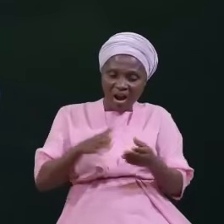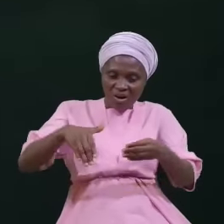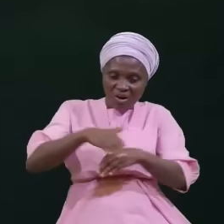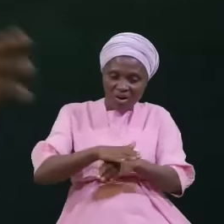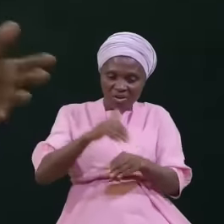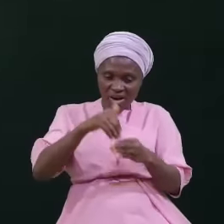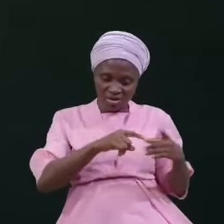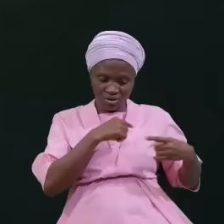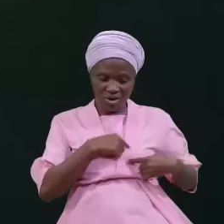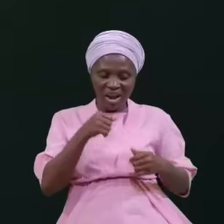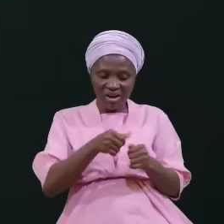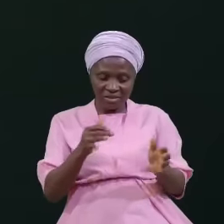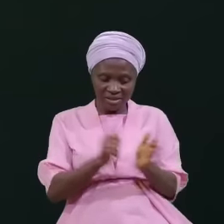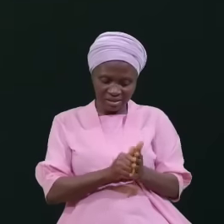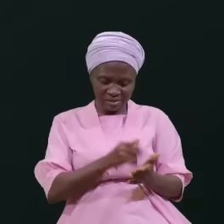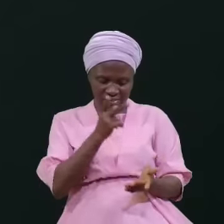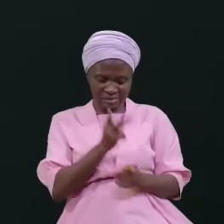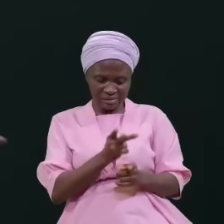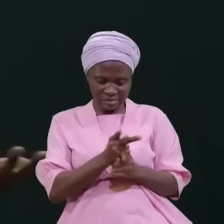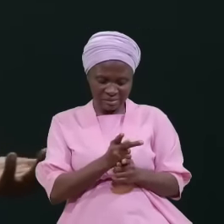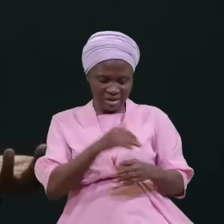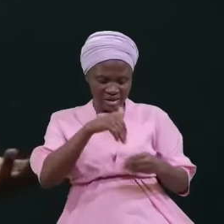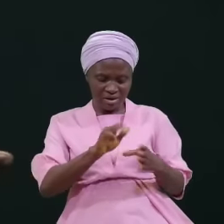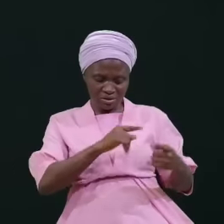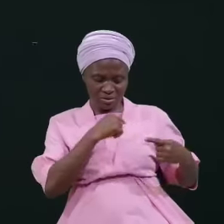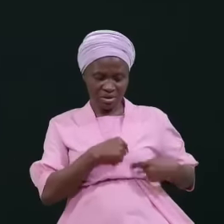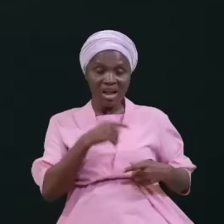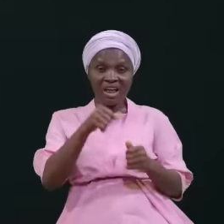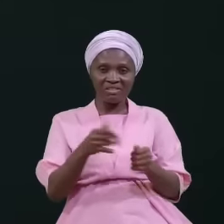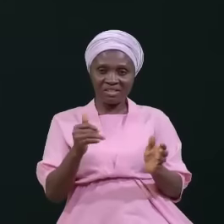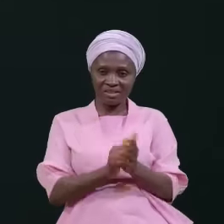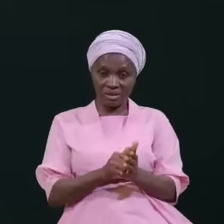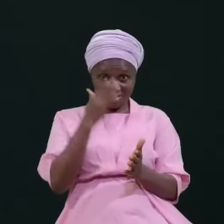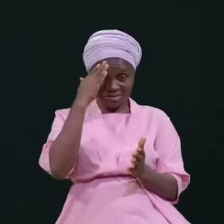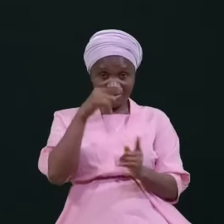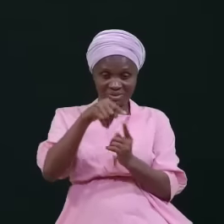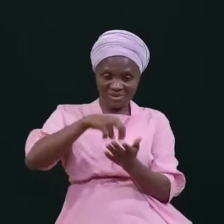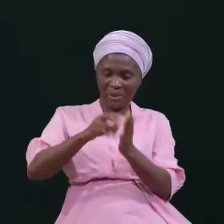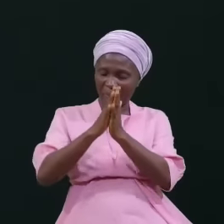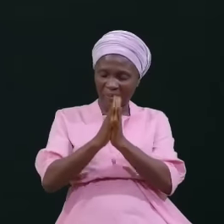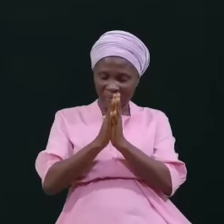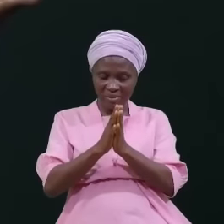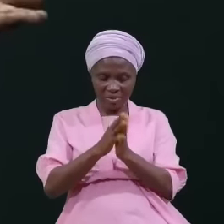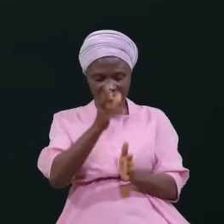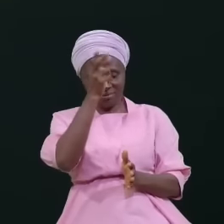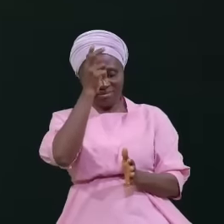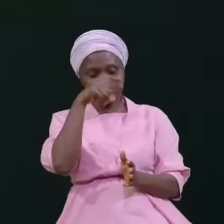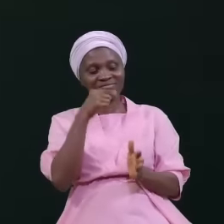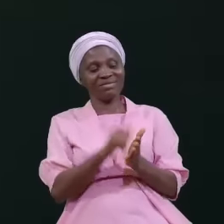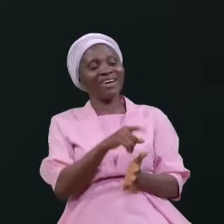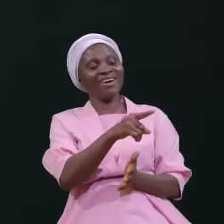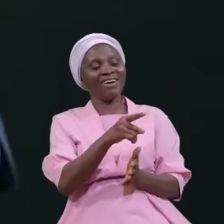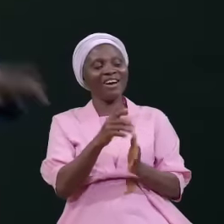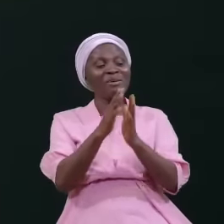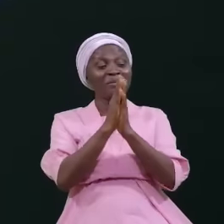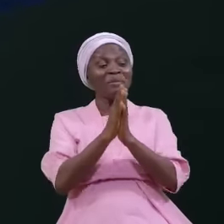the heart, everything that, you know, you're praying. The devil is saying, prayer warrior, but you know what you're